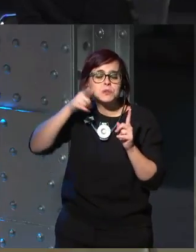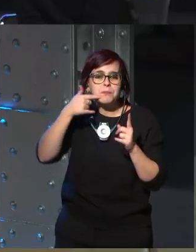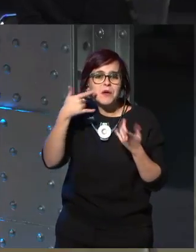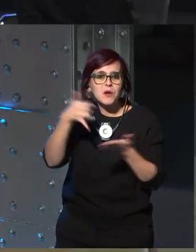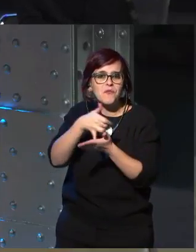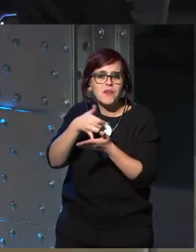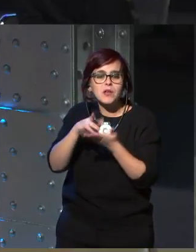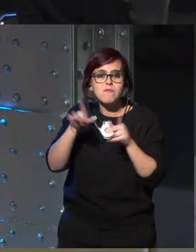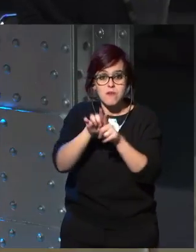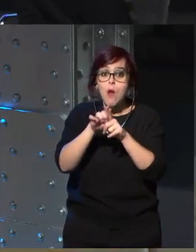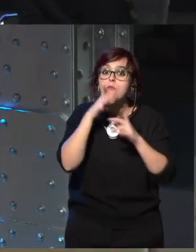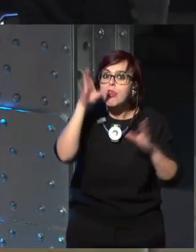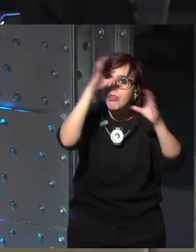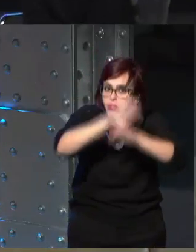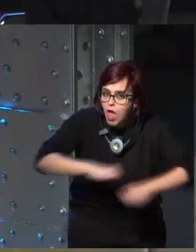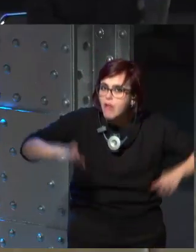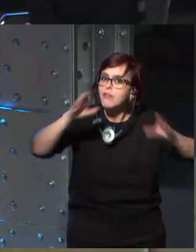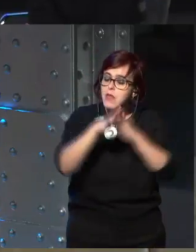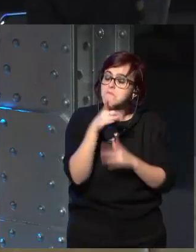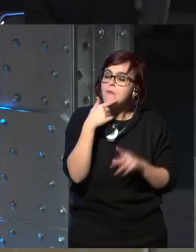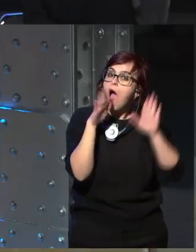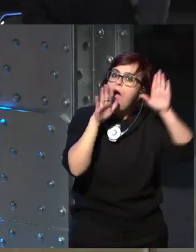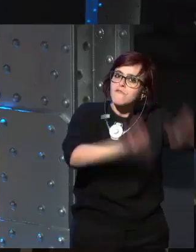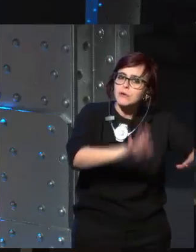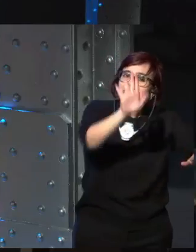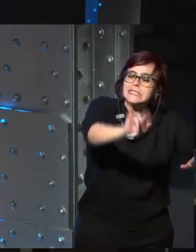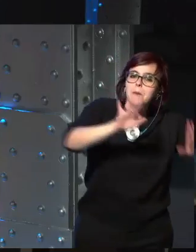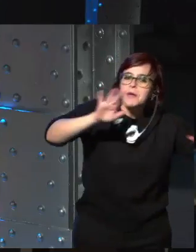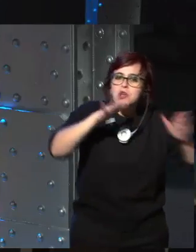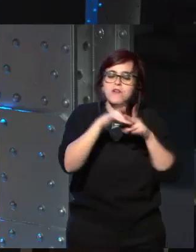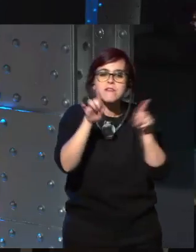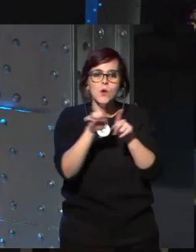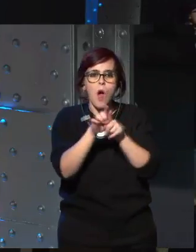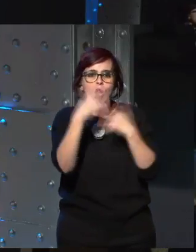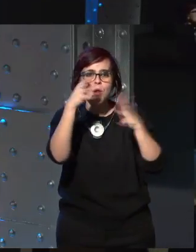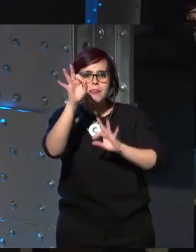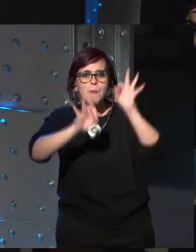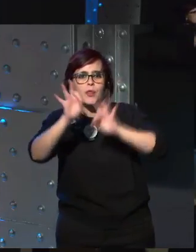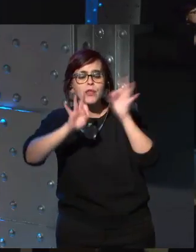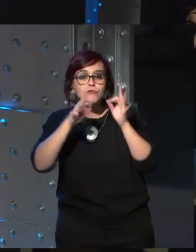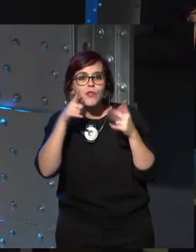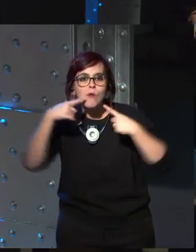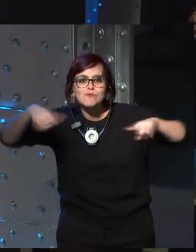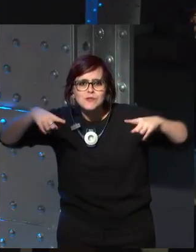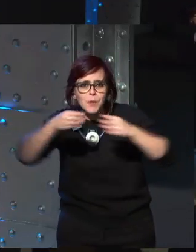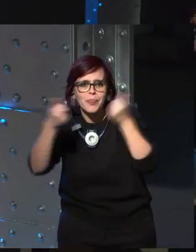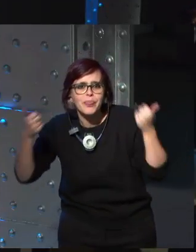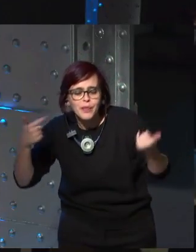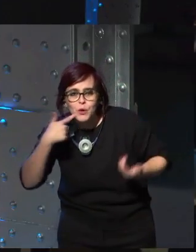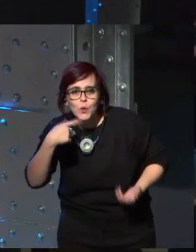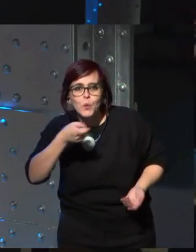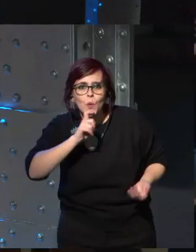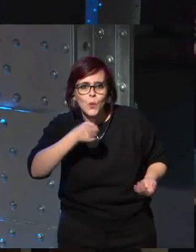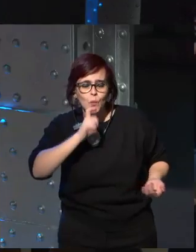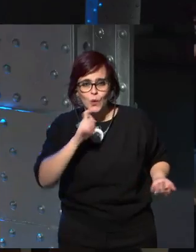remove 90% of something and still think it's all there? And that's what's always been frustrating to